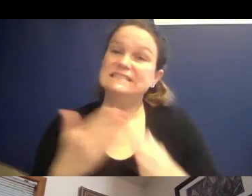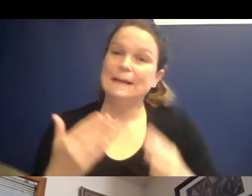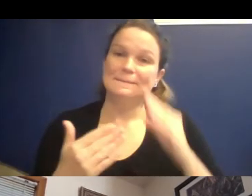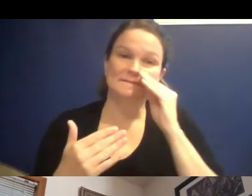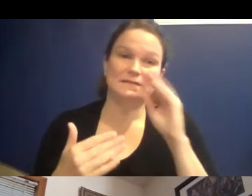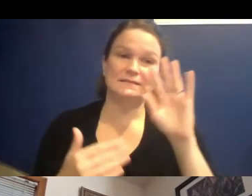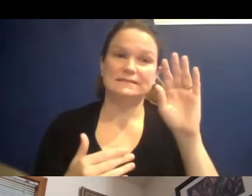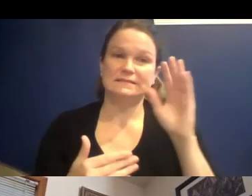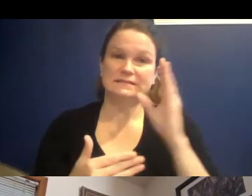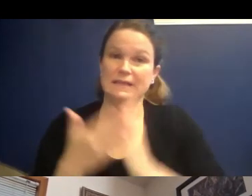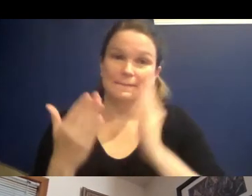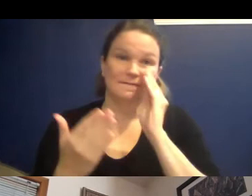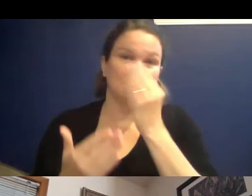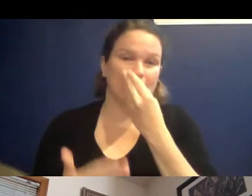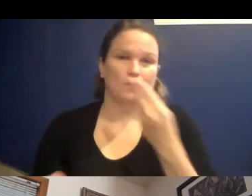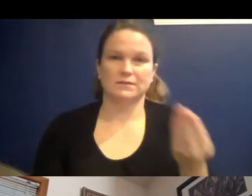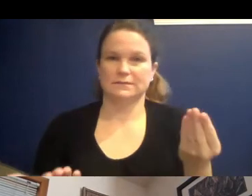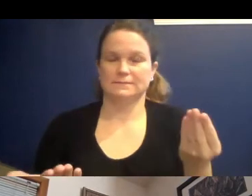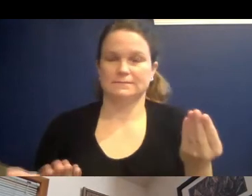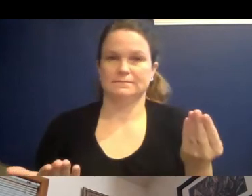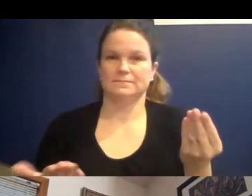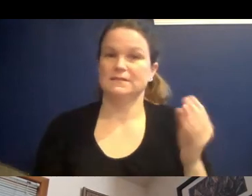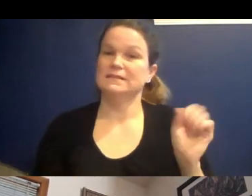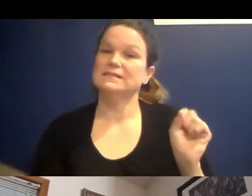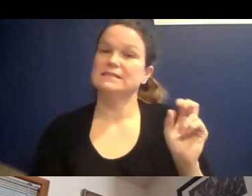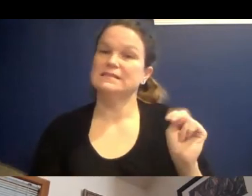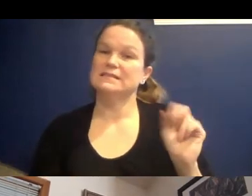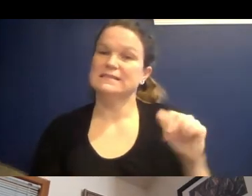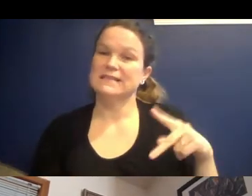Sunflowers have no use. Snapdragons are of no use to